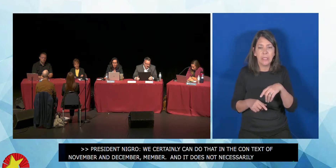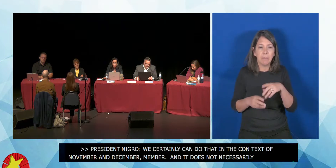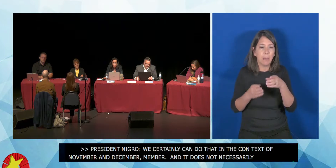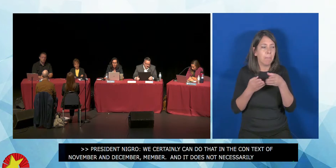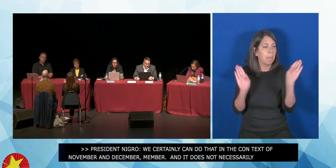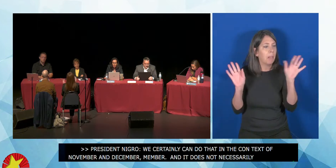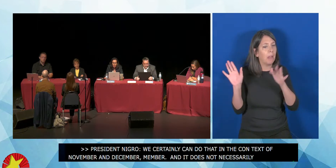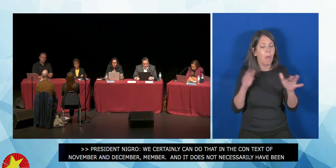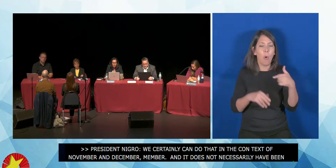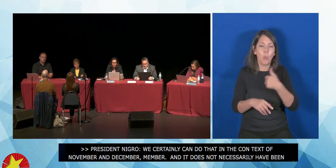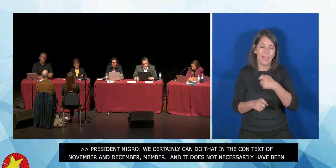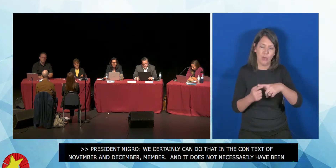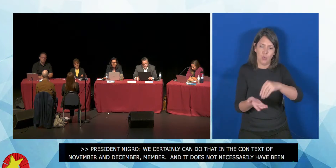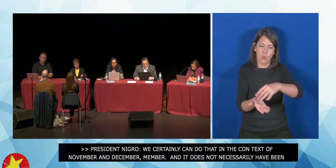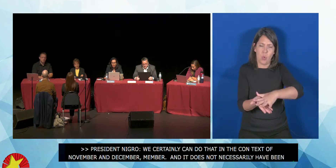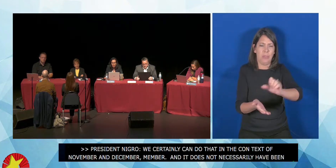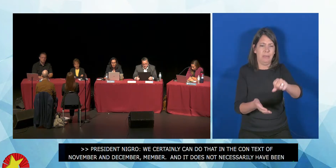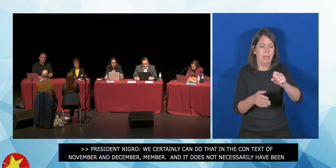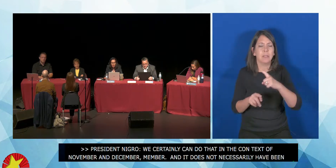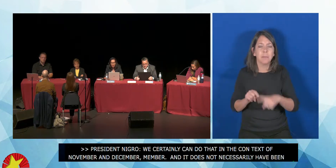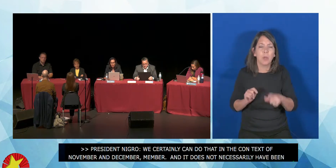noticed.